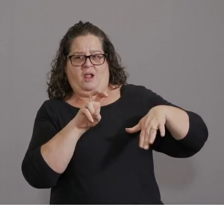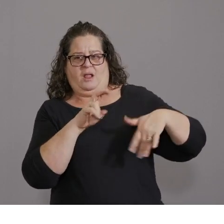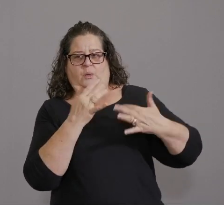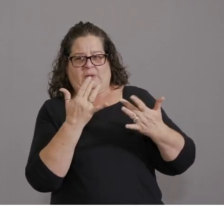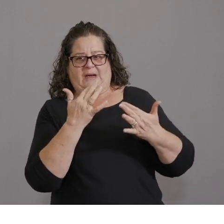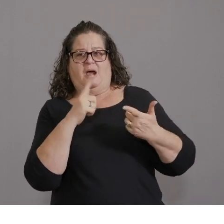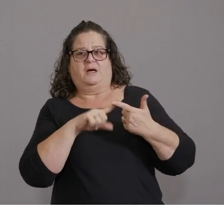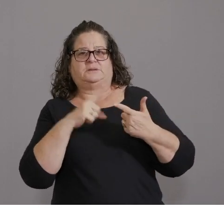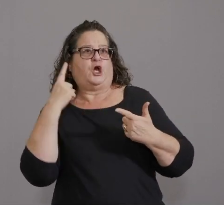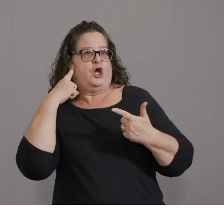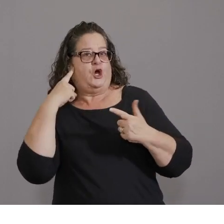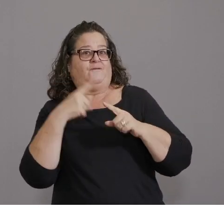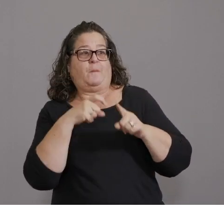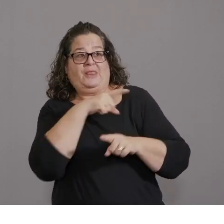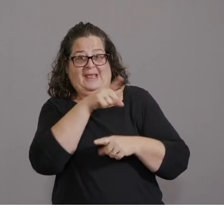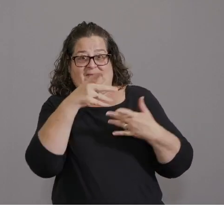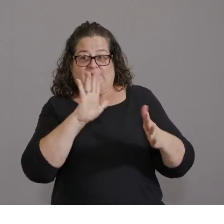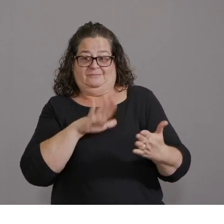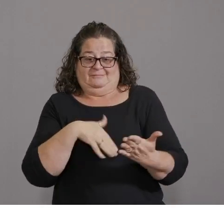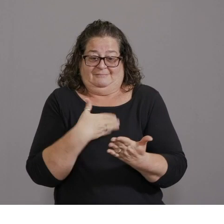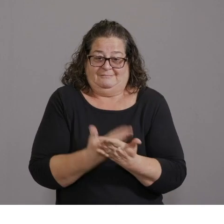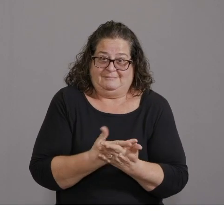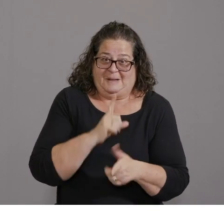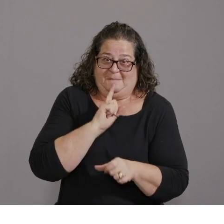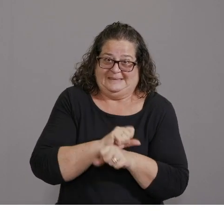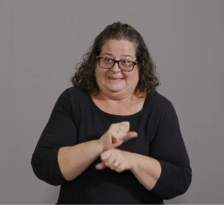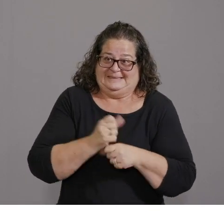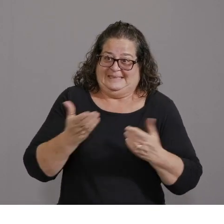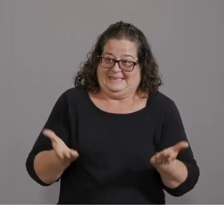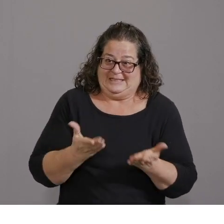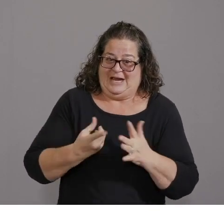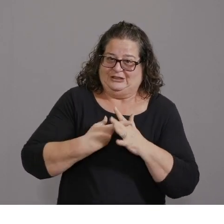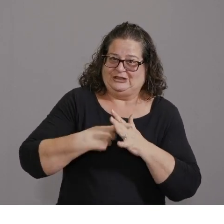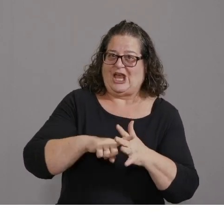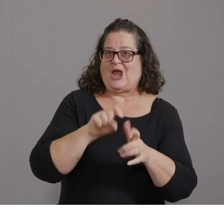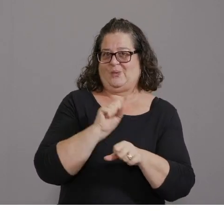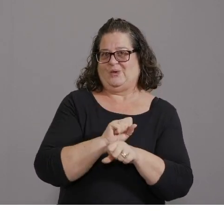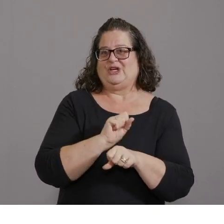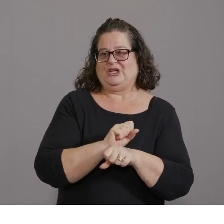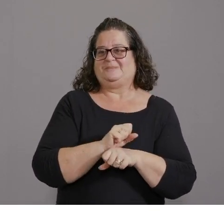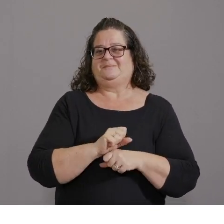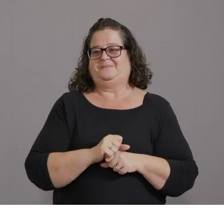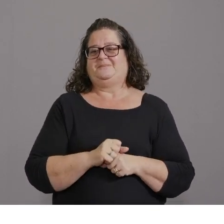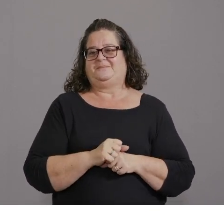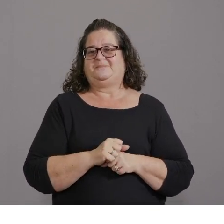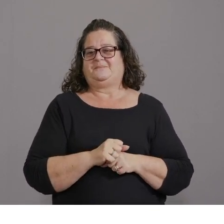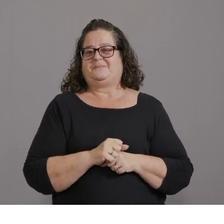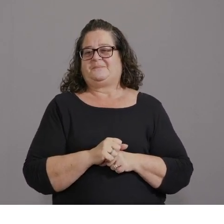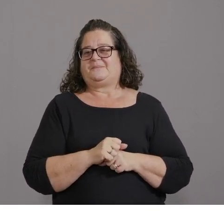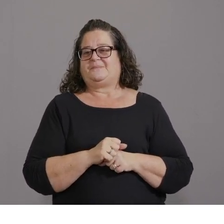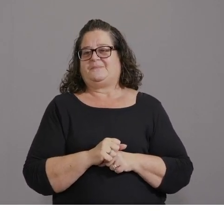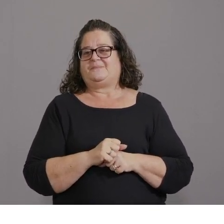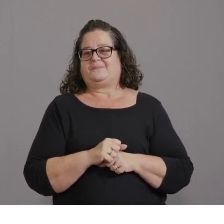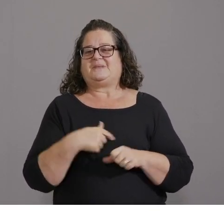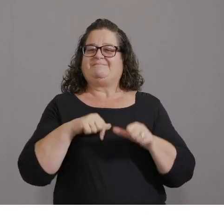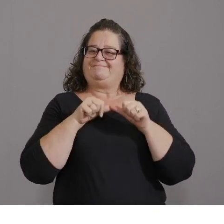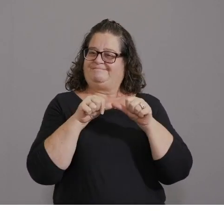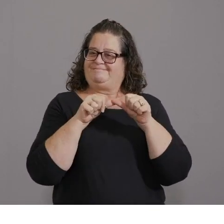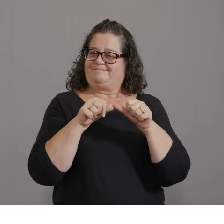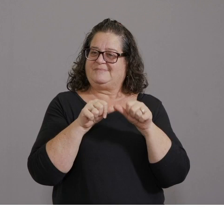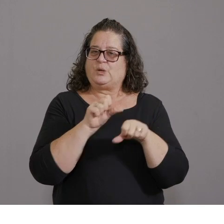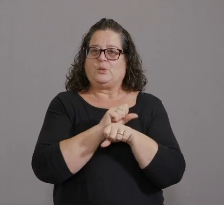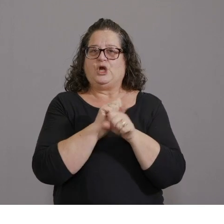arrived in the state and are attending onboarding at their assigned hospital. But we continue to work with our staffing contract to get all